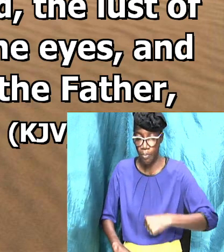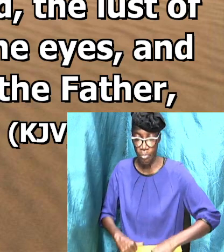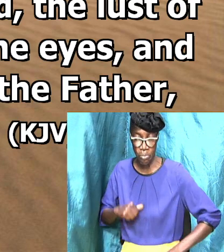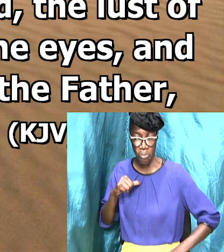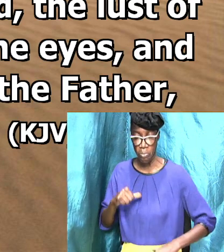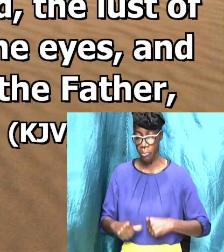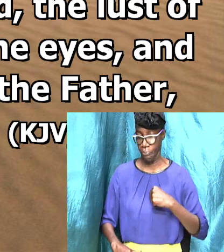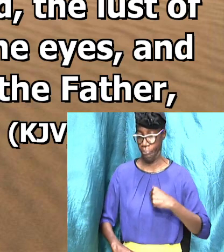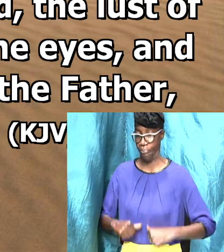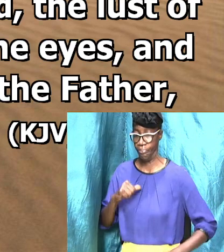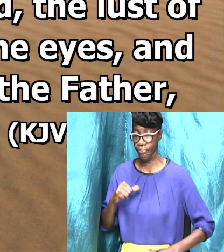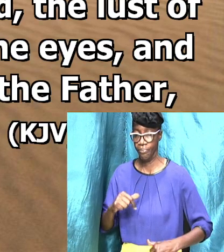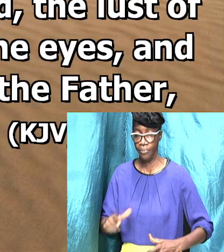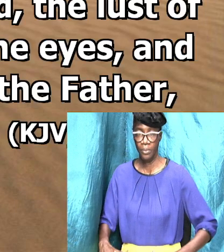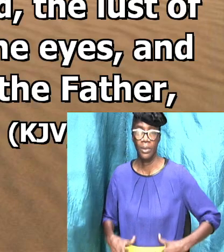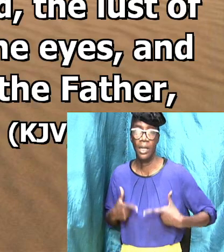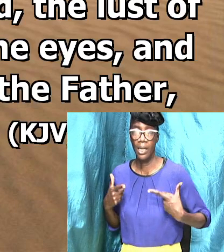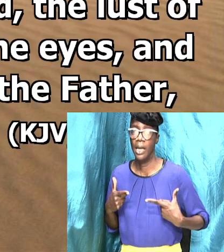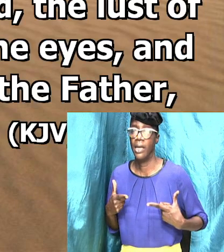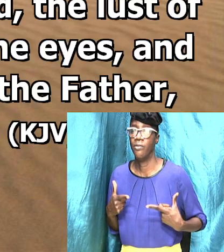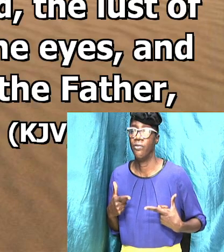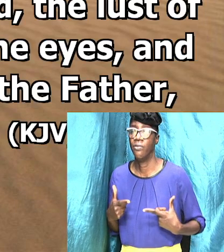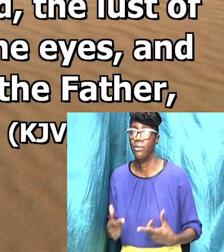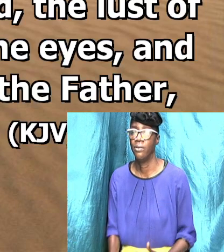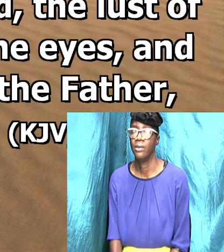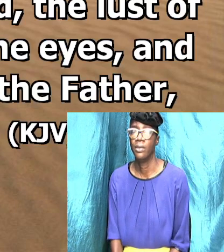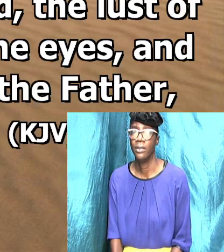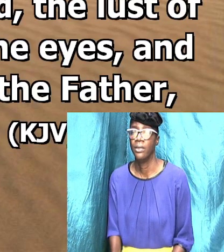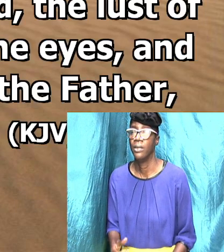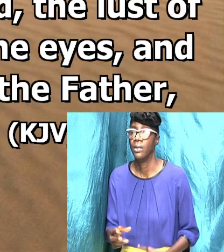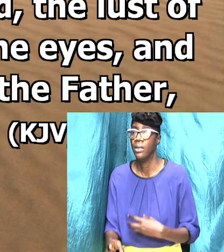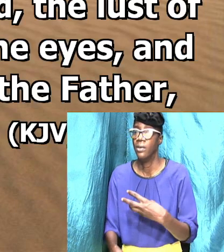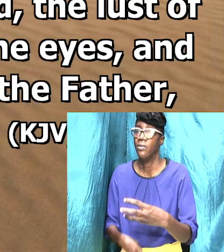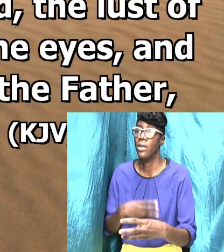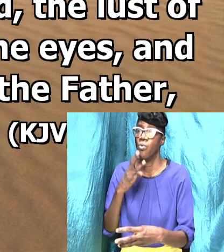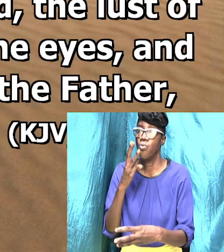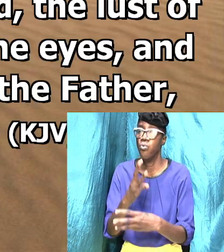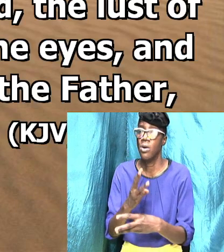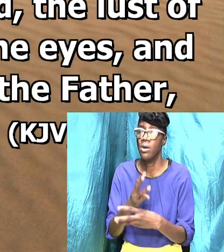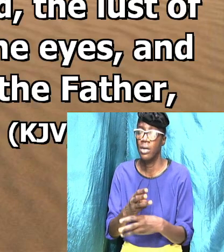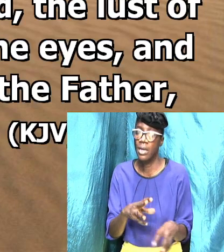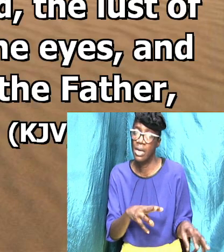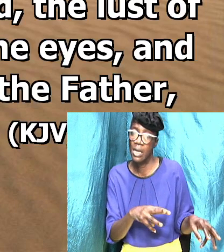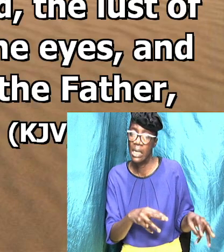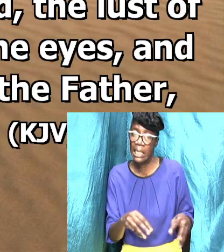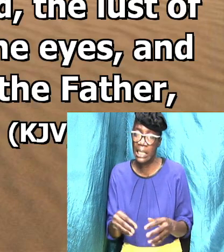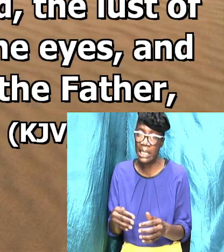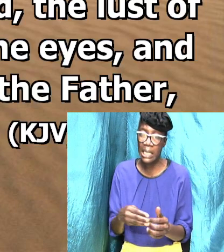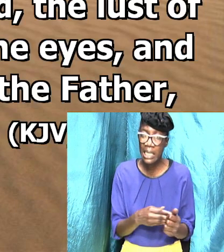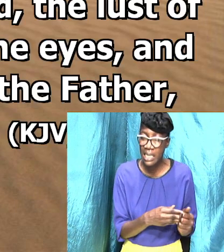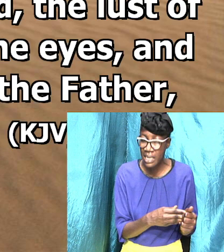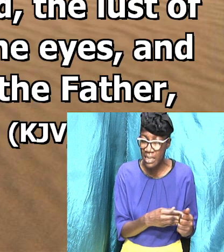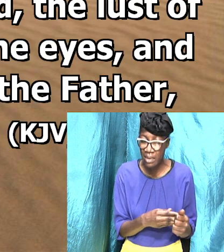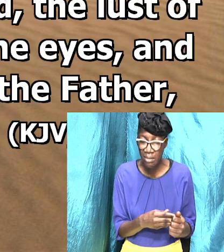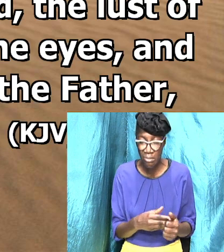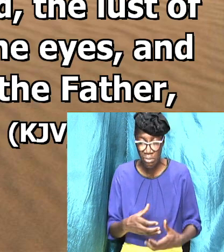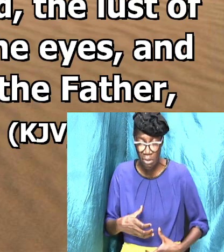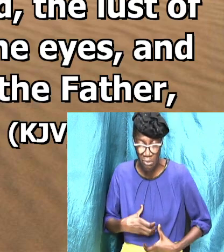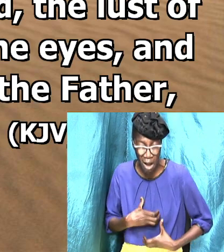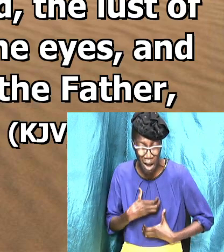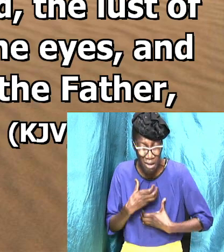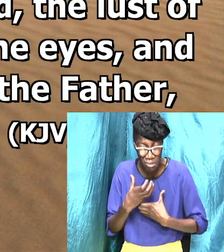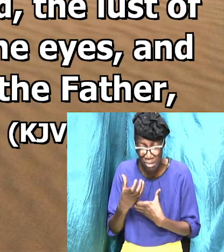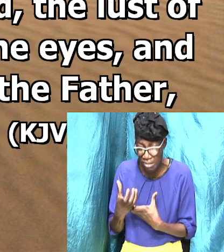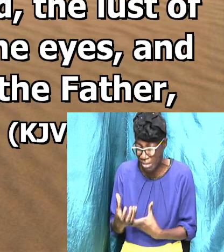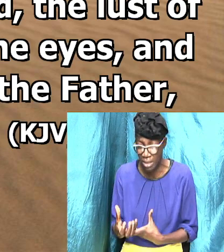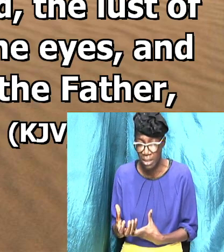life can be defined as anything that is of the world, meaning anything that leads to arrogance, lead to